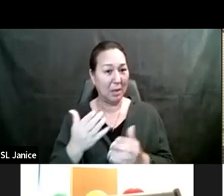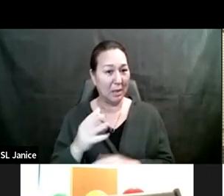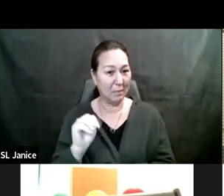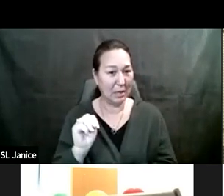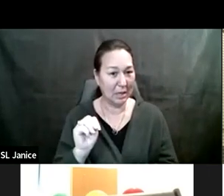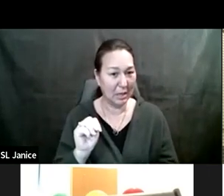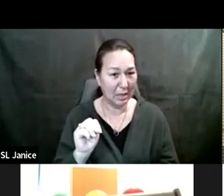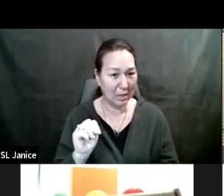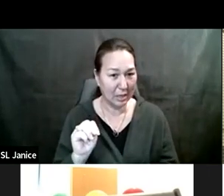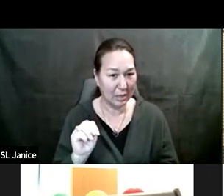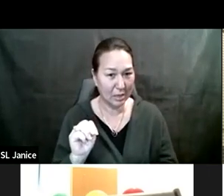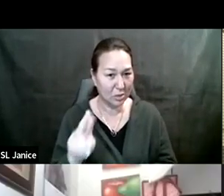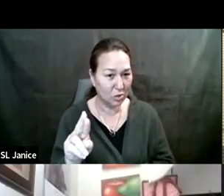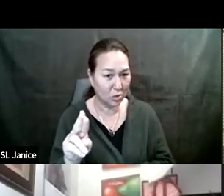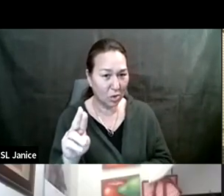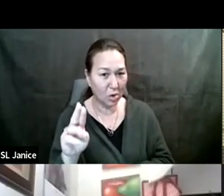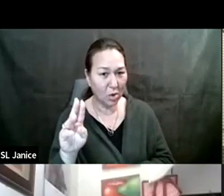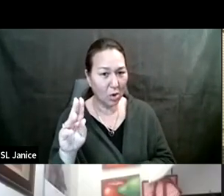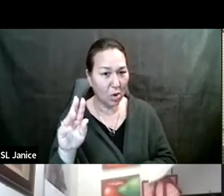Mackey has joined us